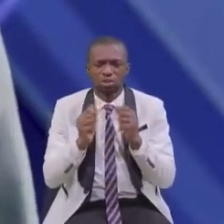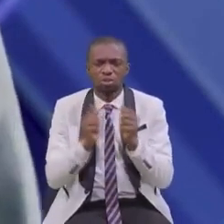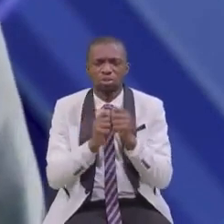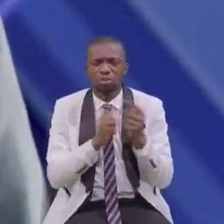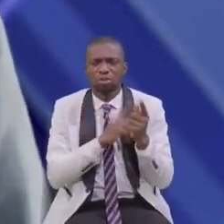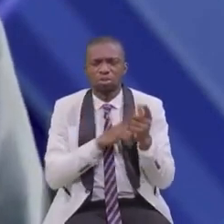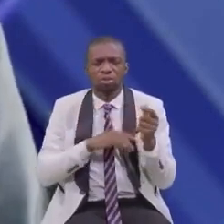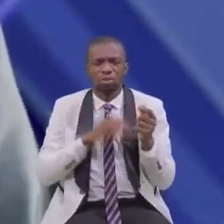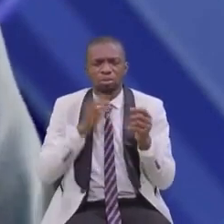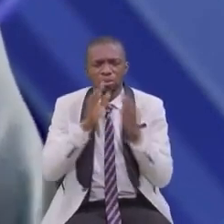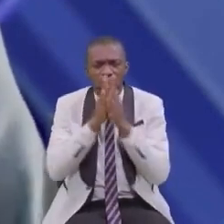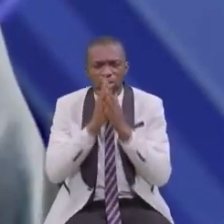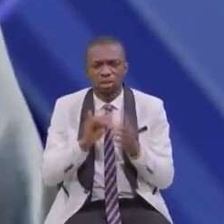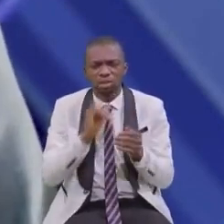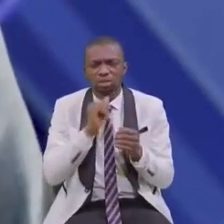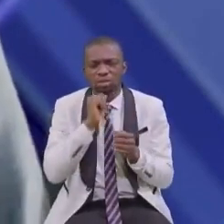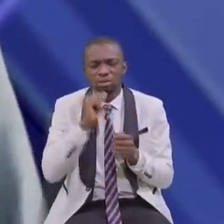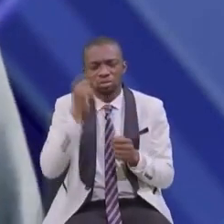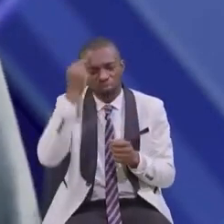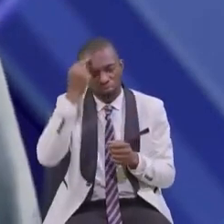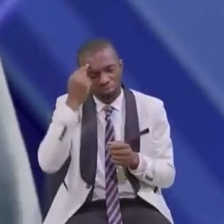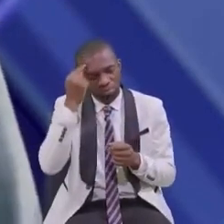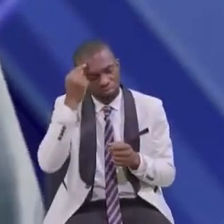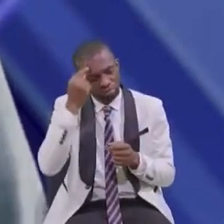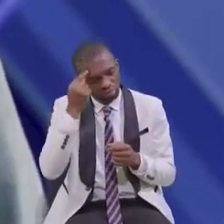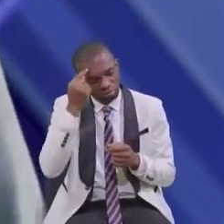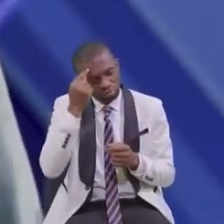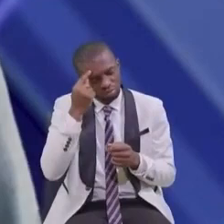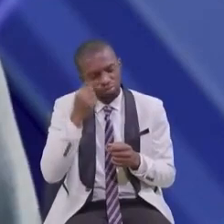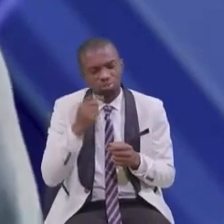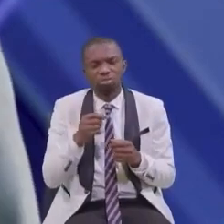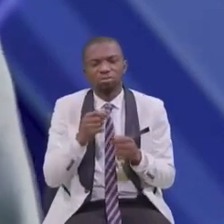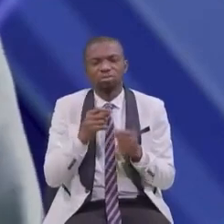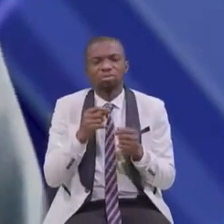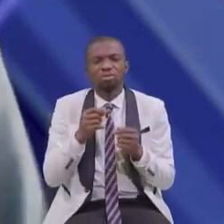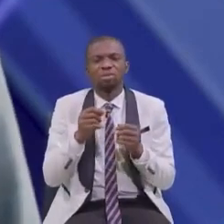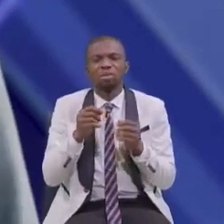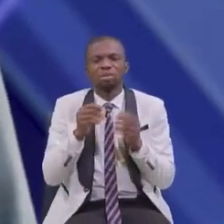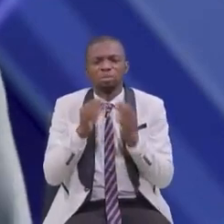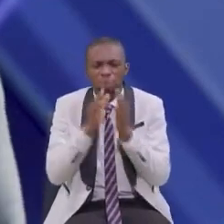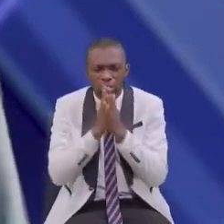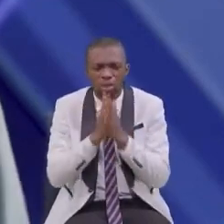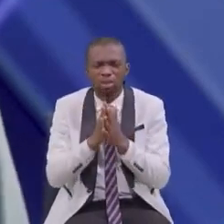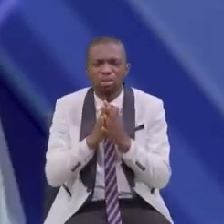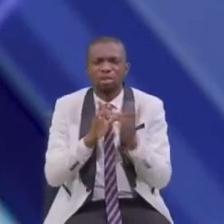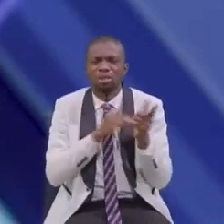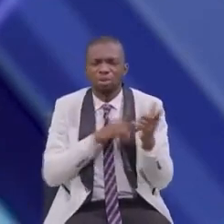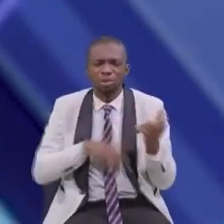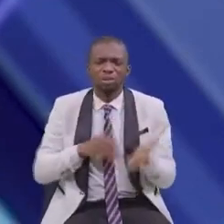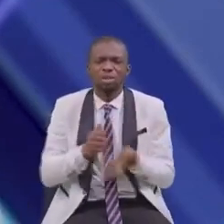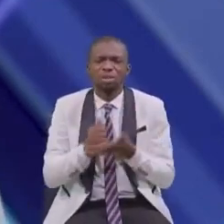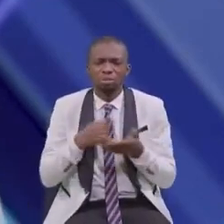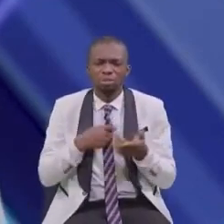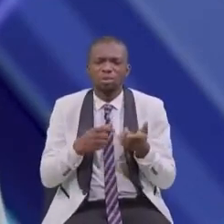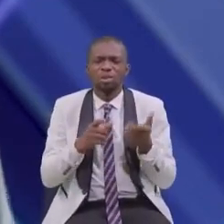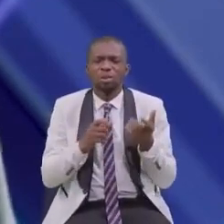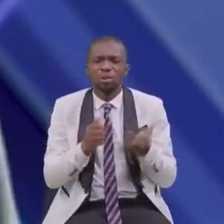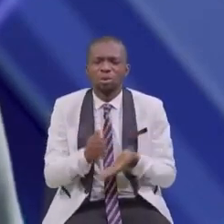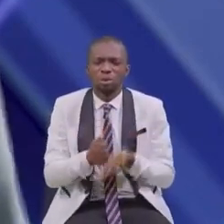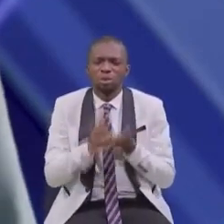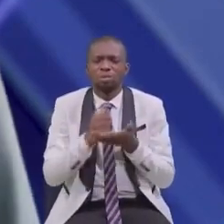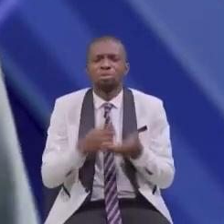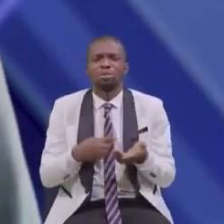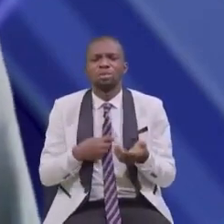meditation. Prayer is asking God, Lord, help me. Lord, help me. Hold my hand, assist me, Lord.